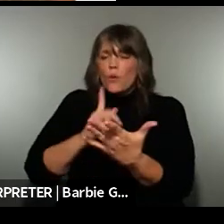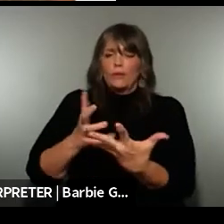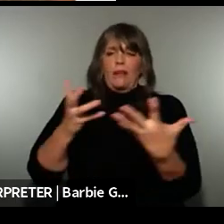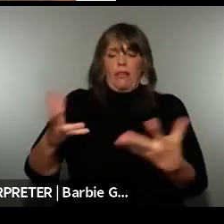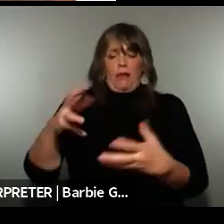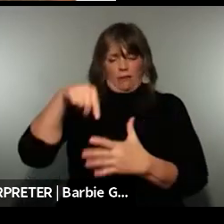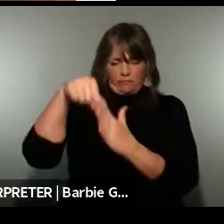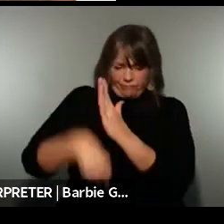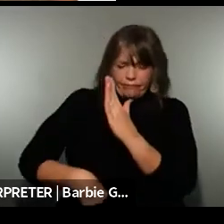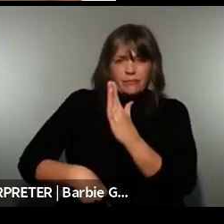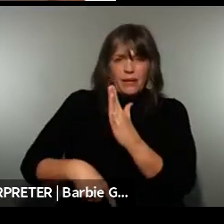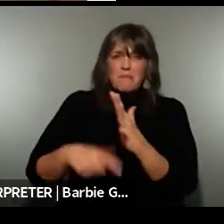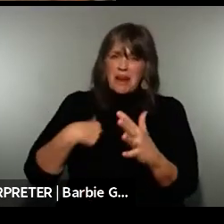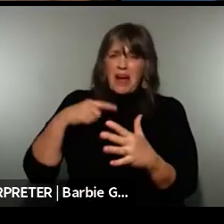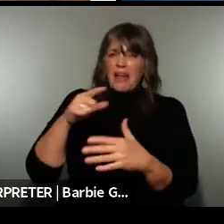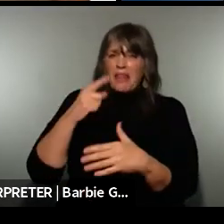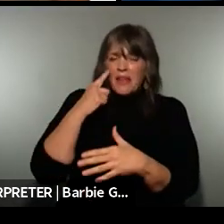Did I do it?